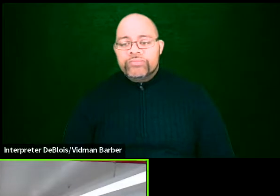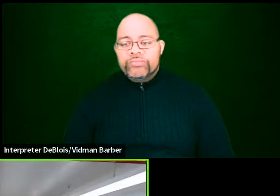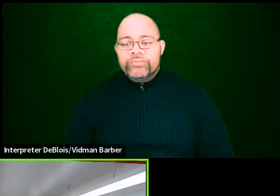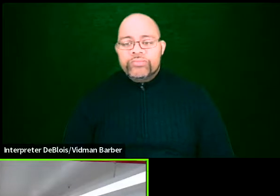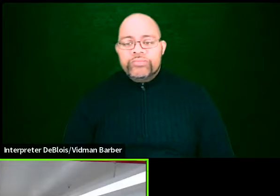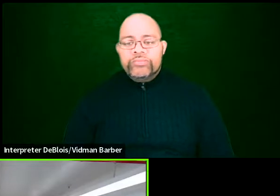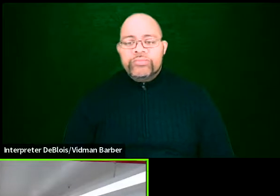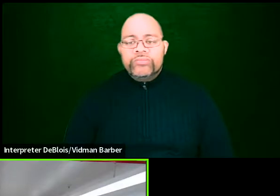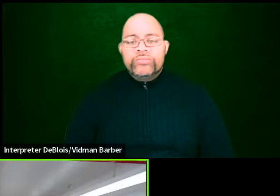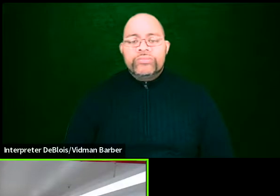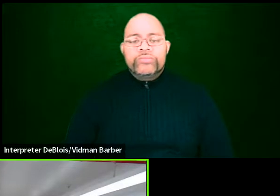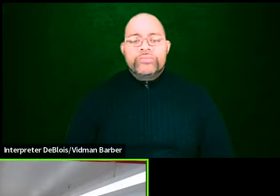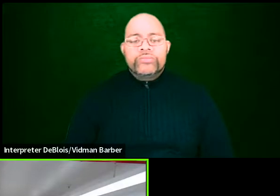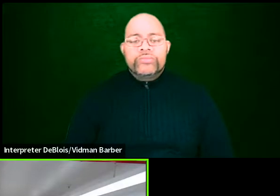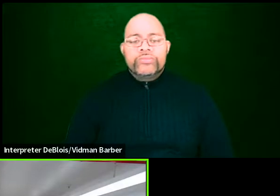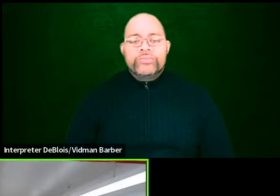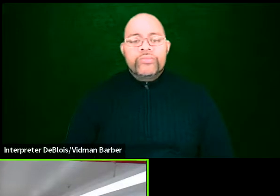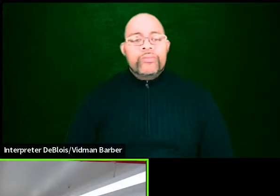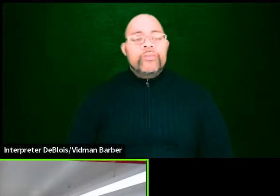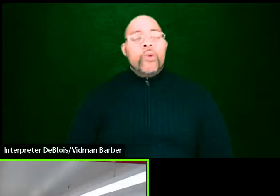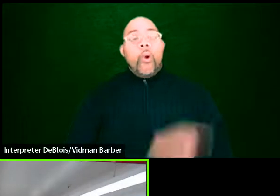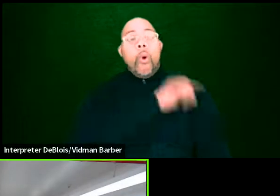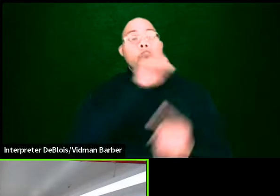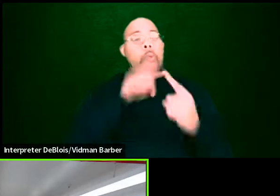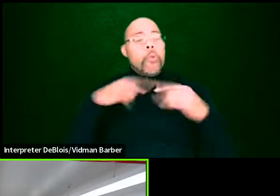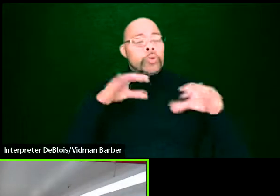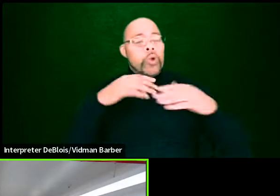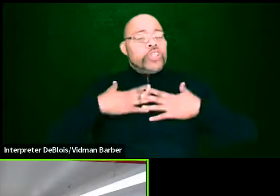When are we gonna do the shirt?